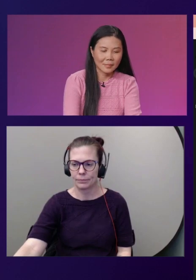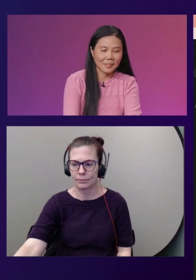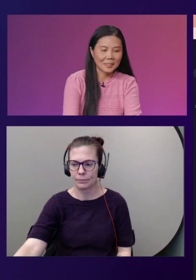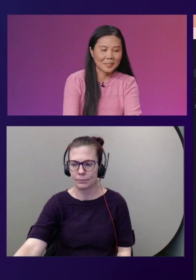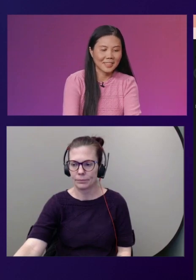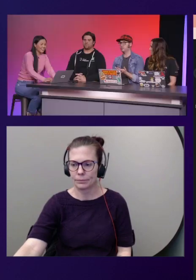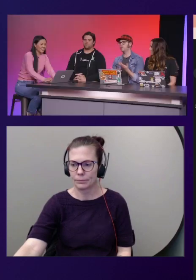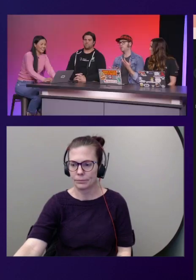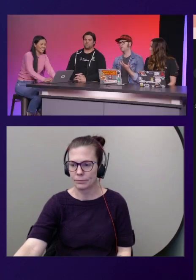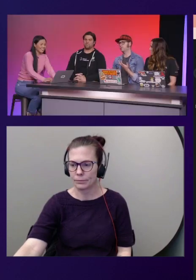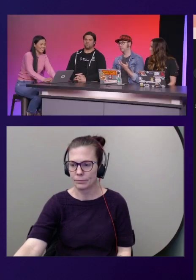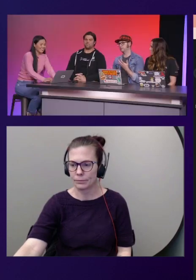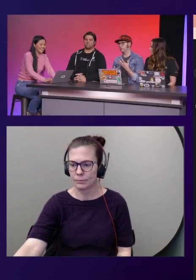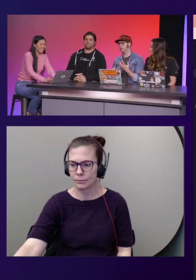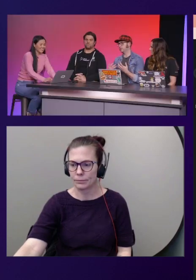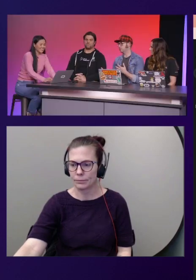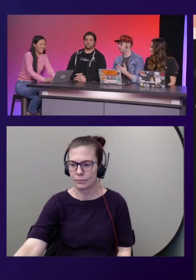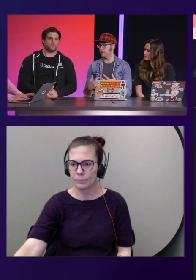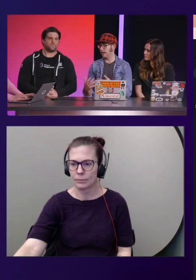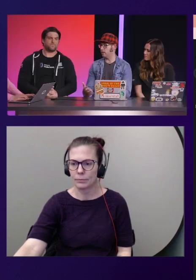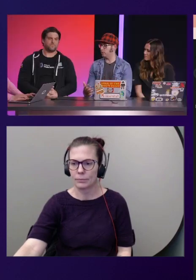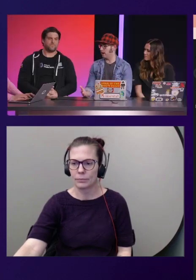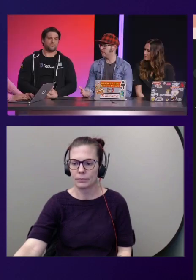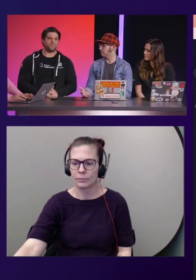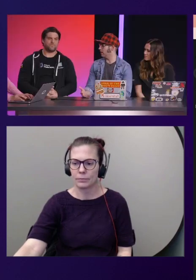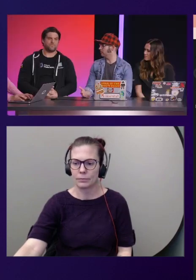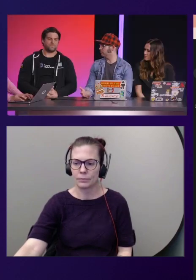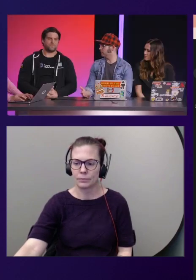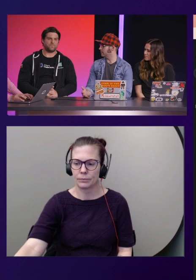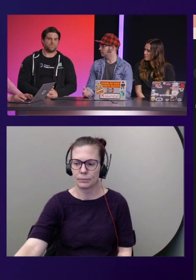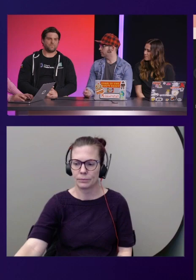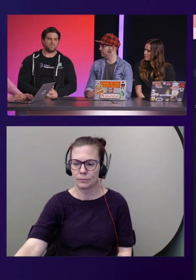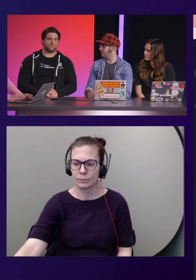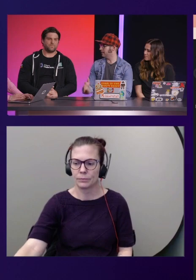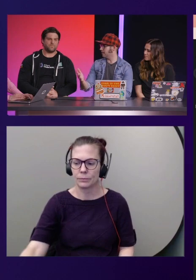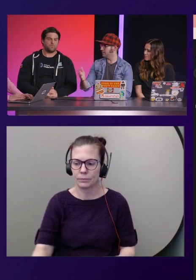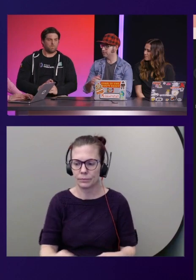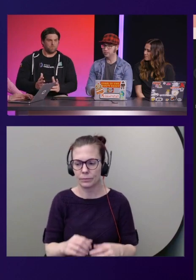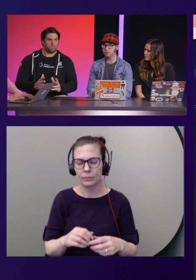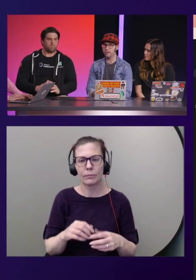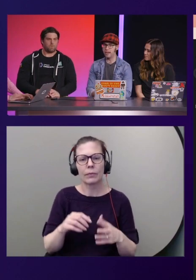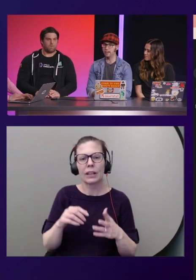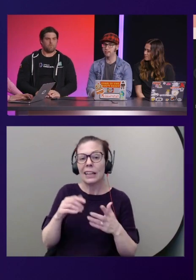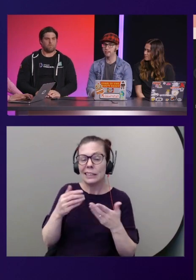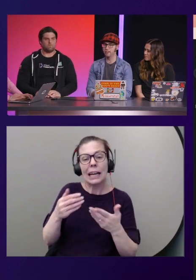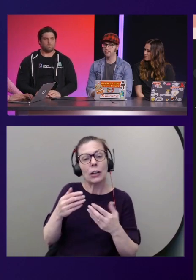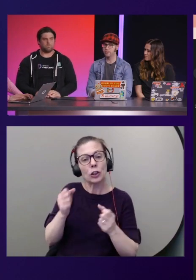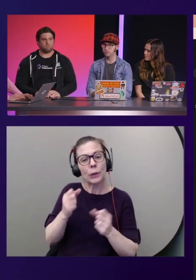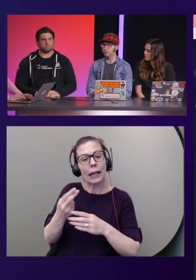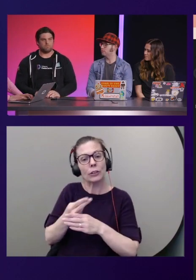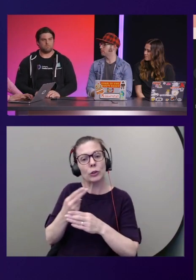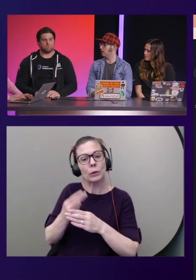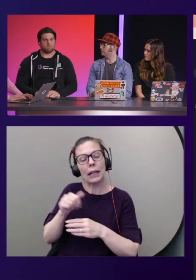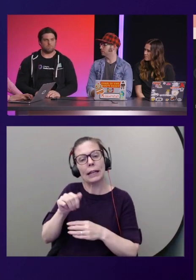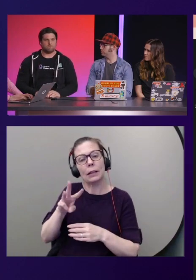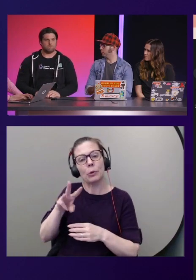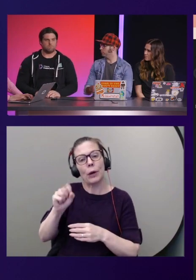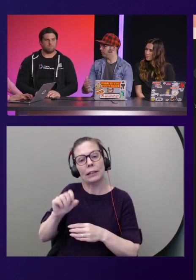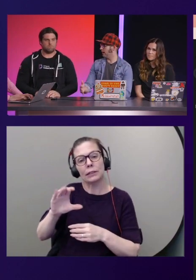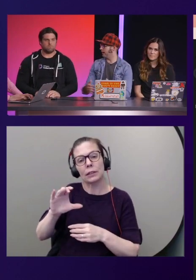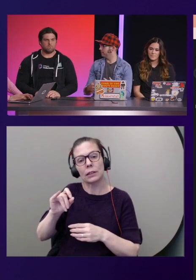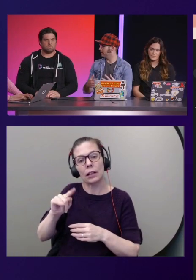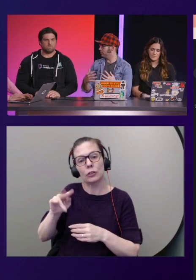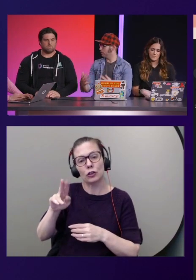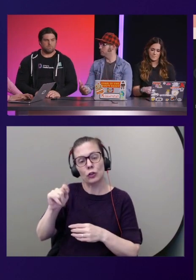So not only can you, consume the AWS constructs as we're seeing, obviously you can consume constructs